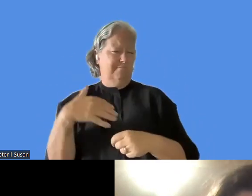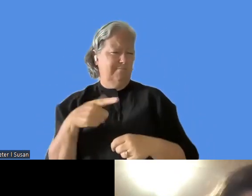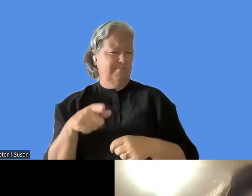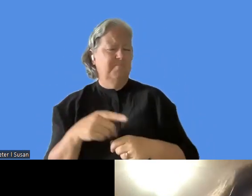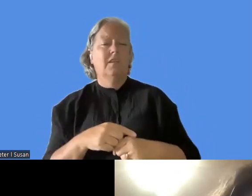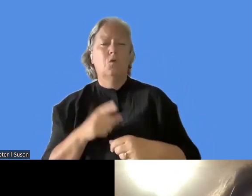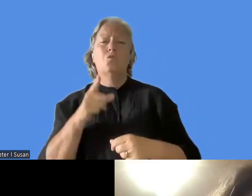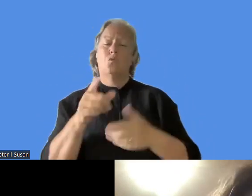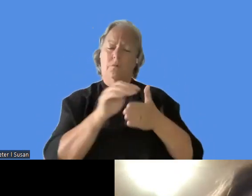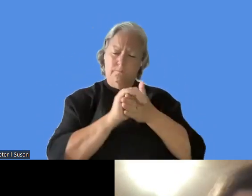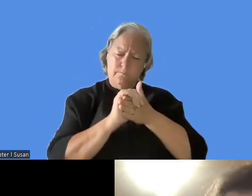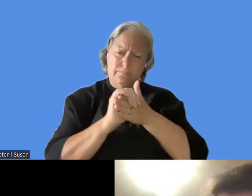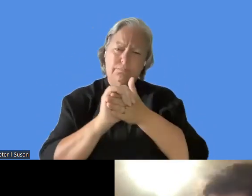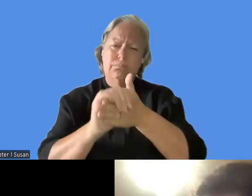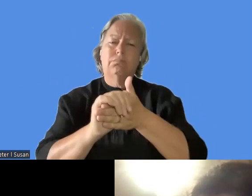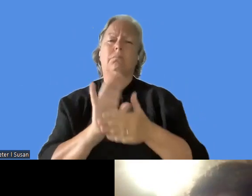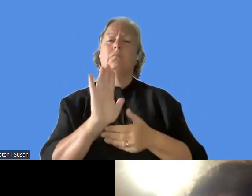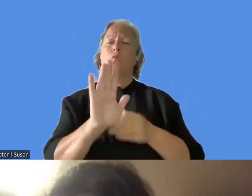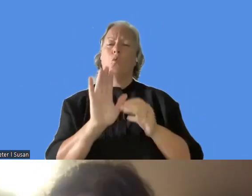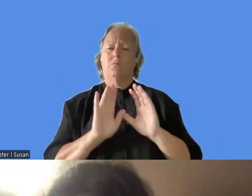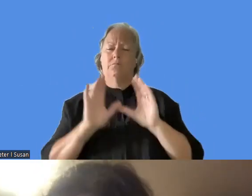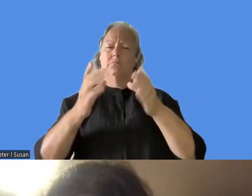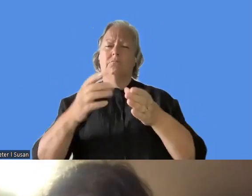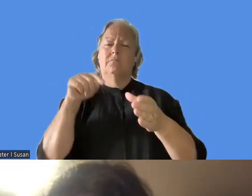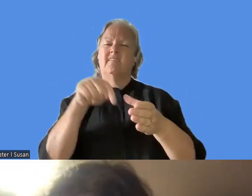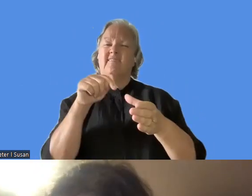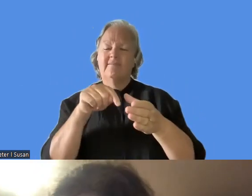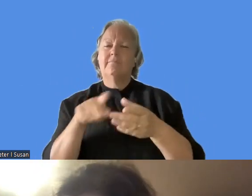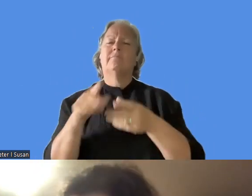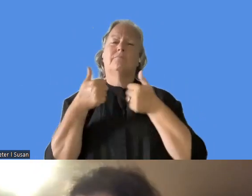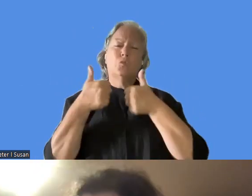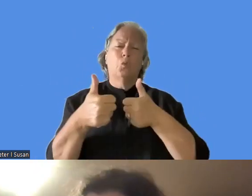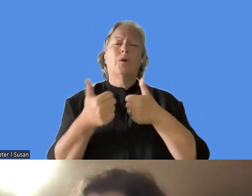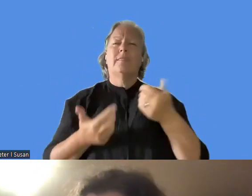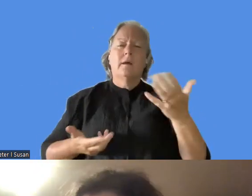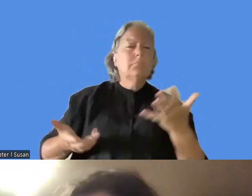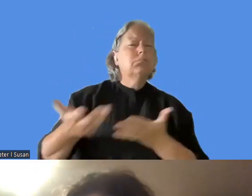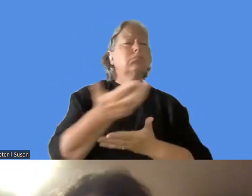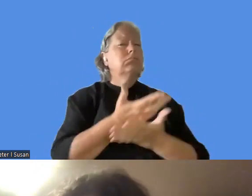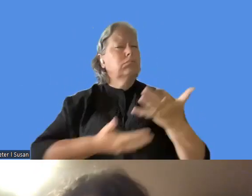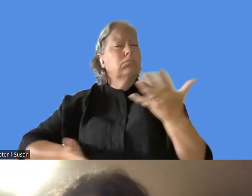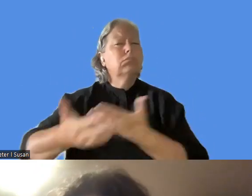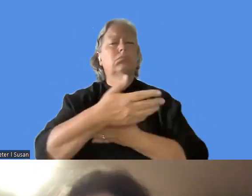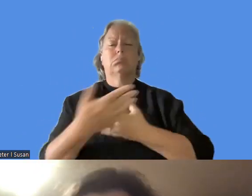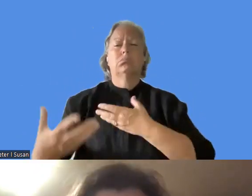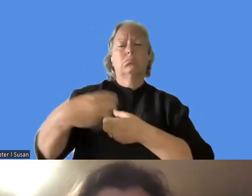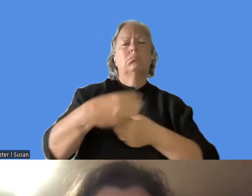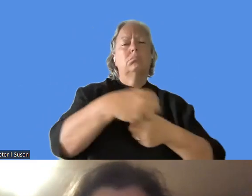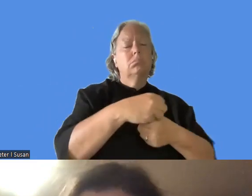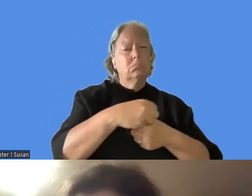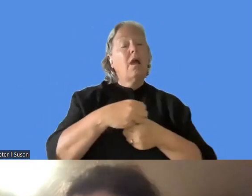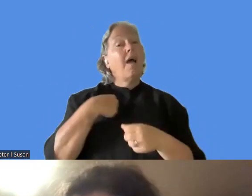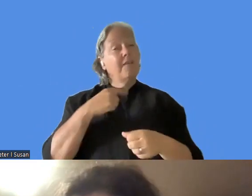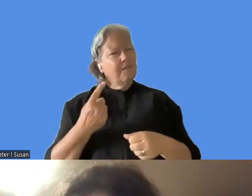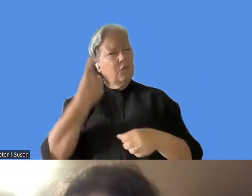leading this consortium in a consultative manner. If I'm not mistaken, the first time we got